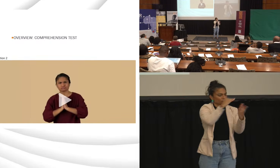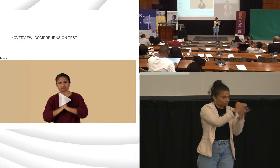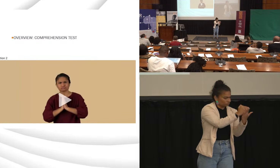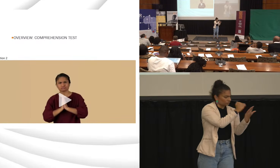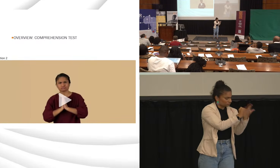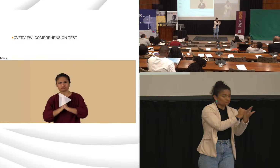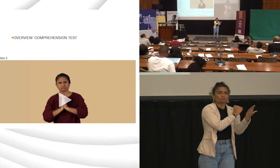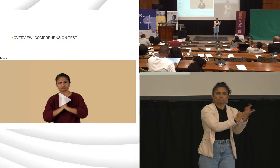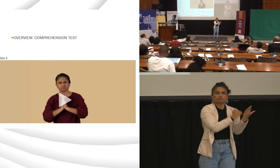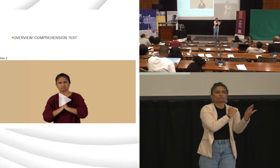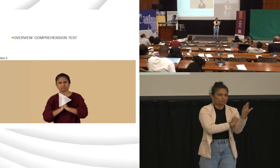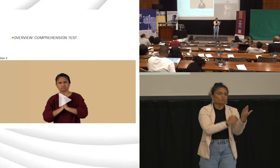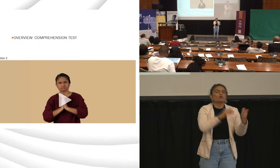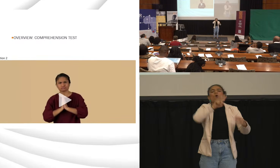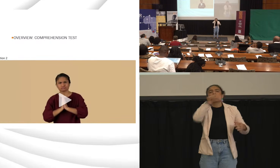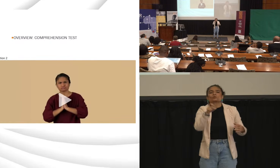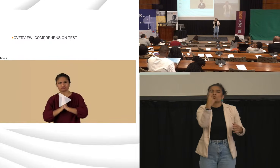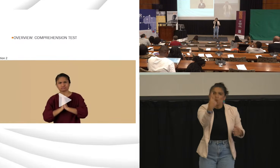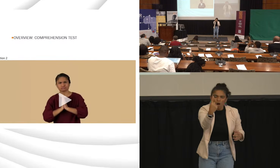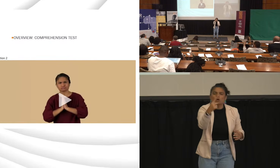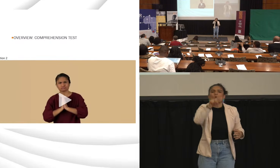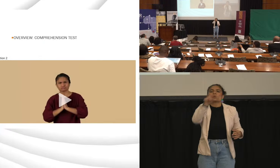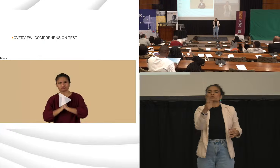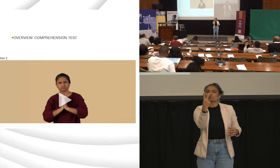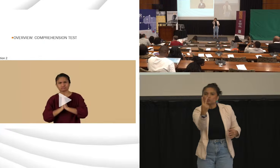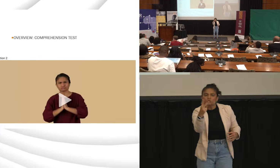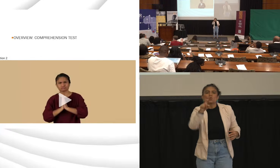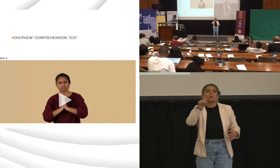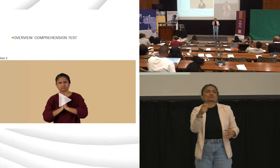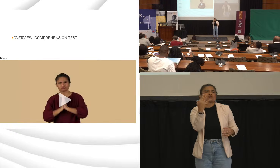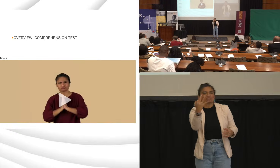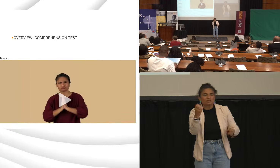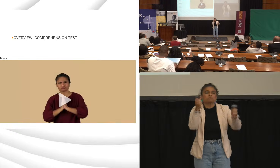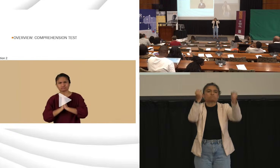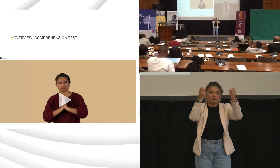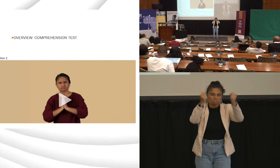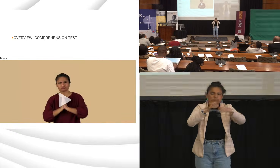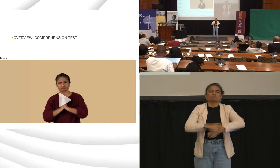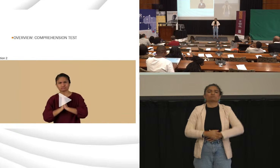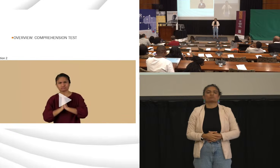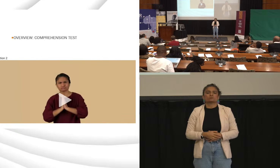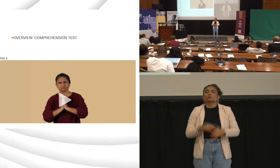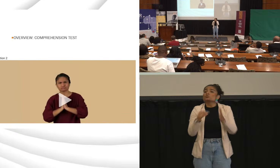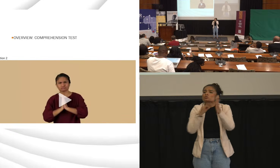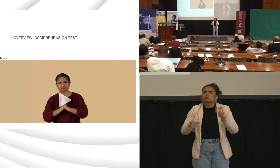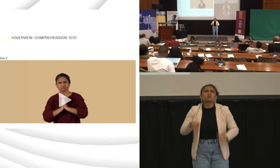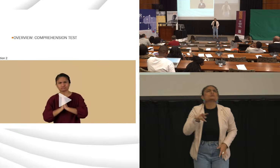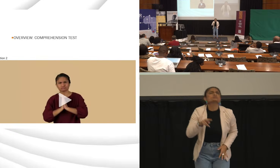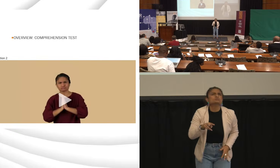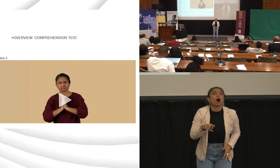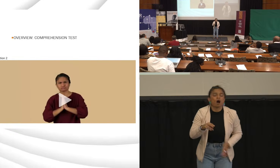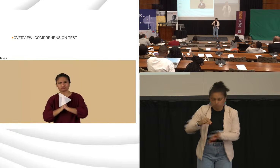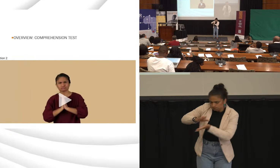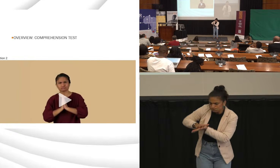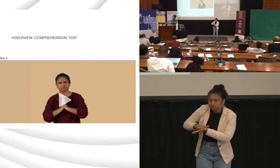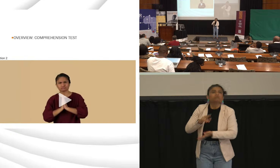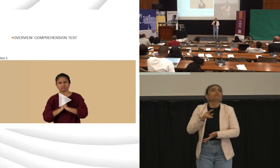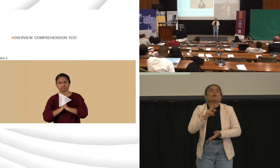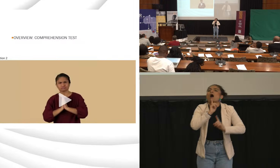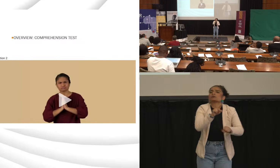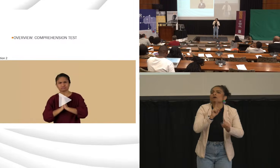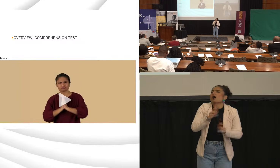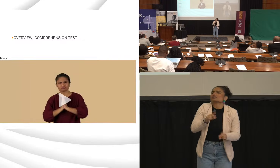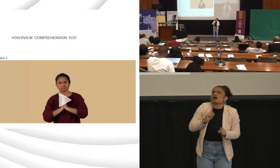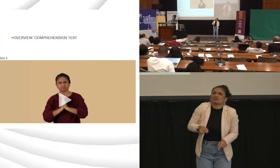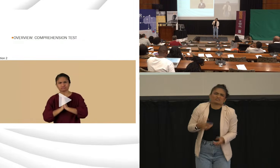Then with the comprehension test, we've listed as question 1, question 2, question 3, question 4. So it literally just the